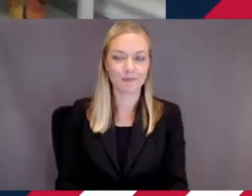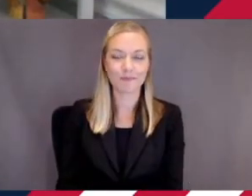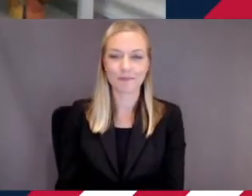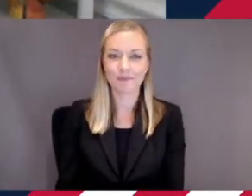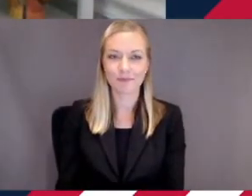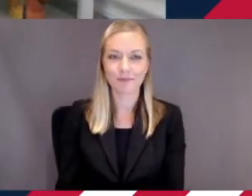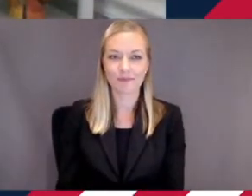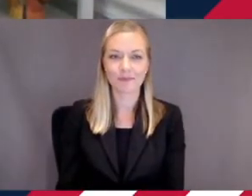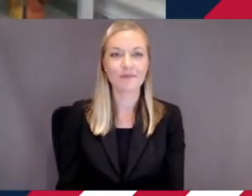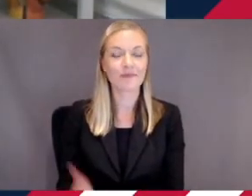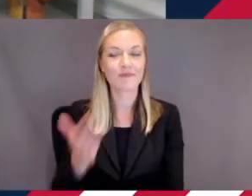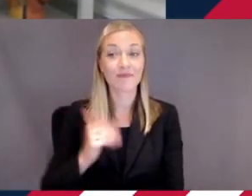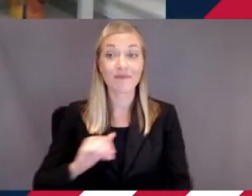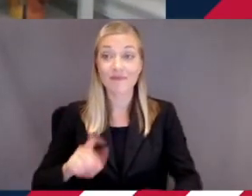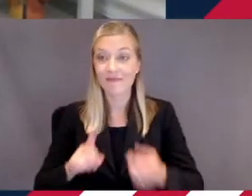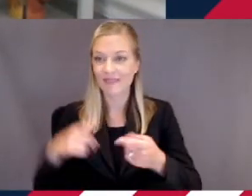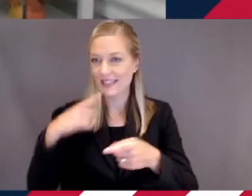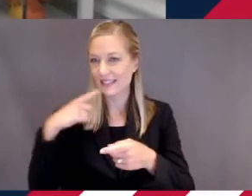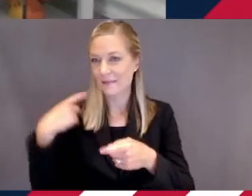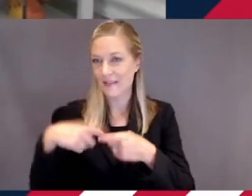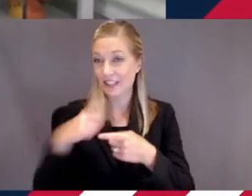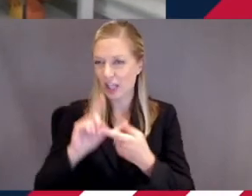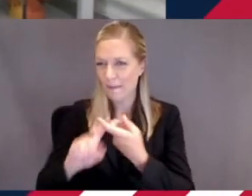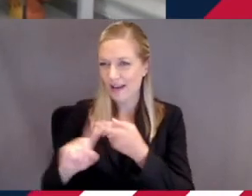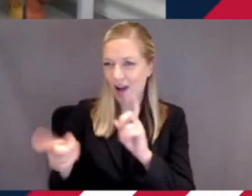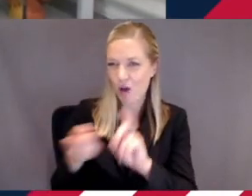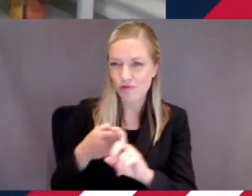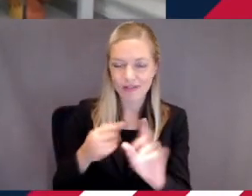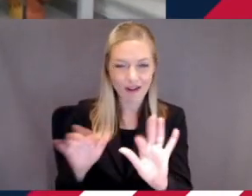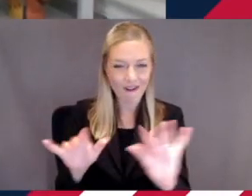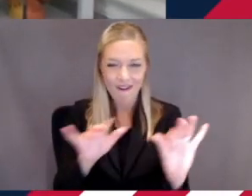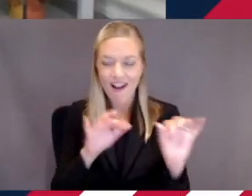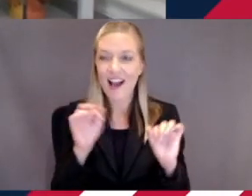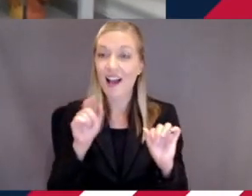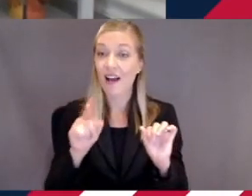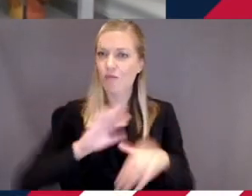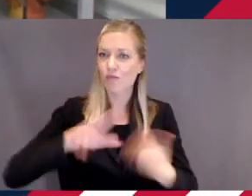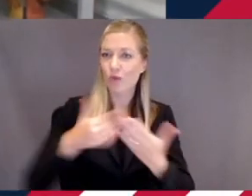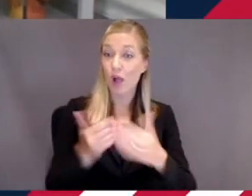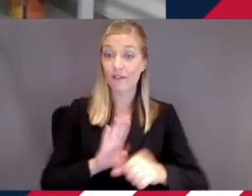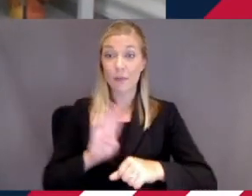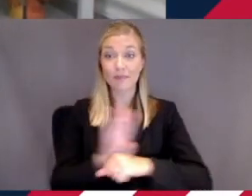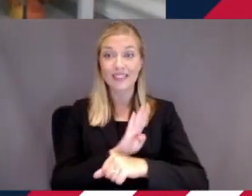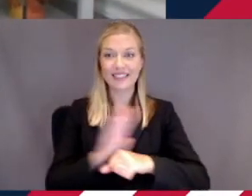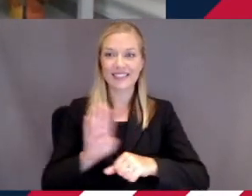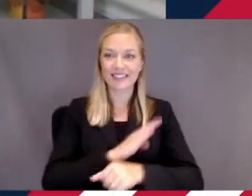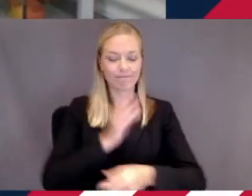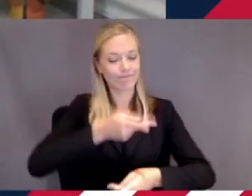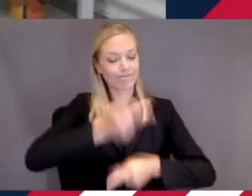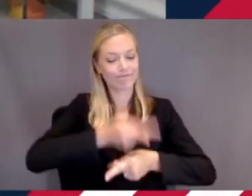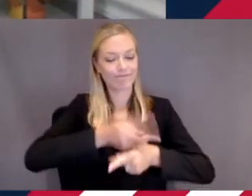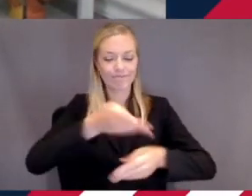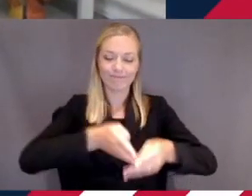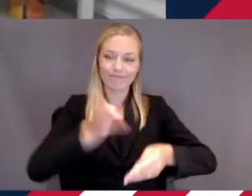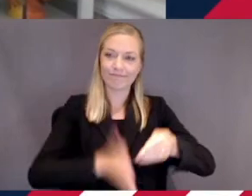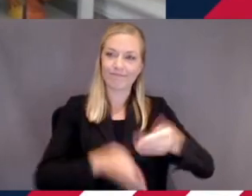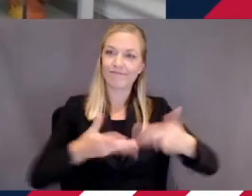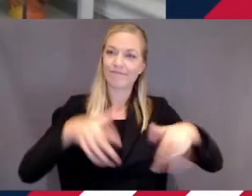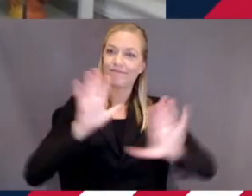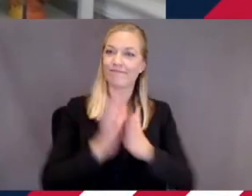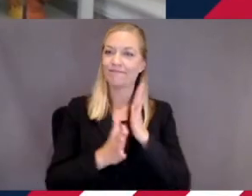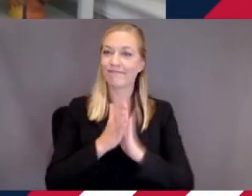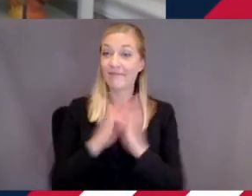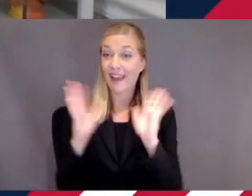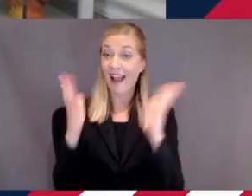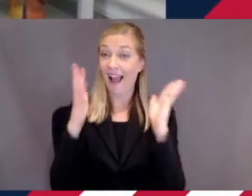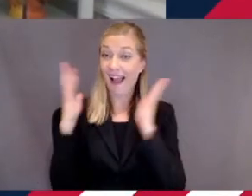Amigos, we have taken action on all of the business before us today. Yay, give yourselves a round of applause. I am